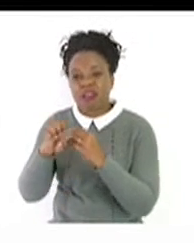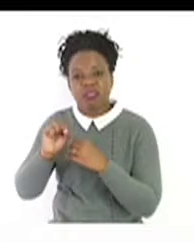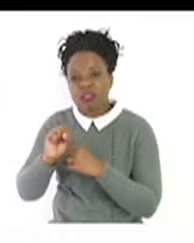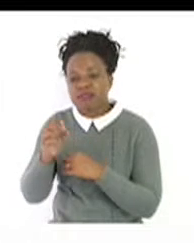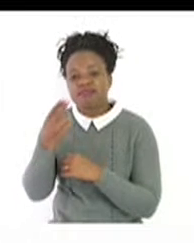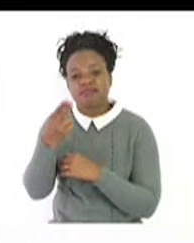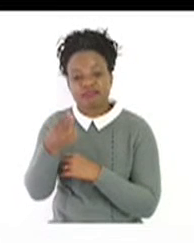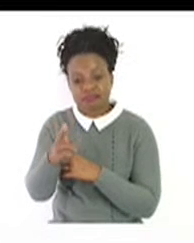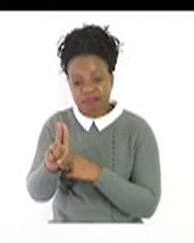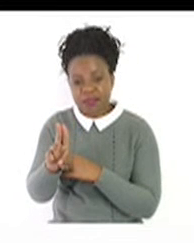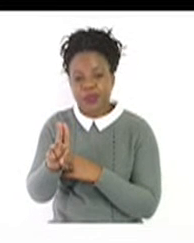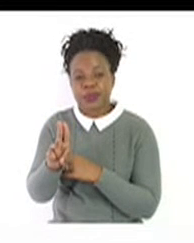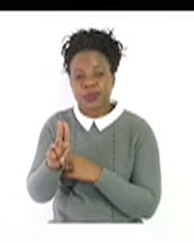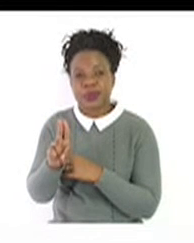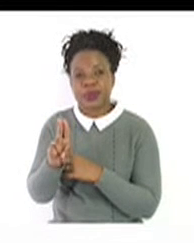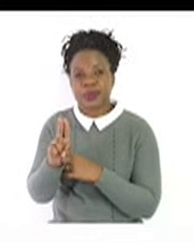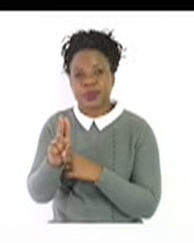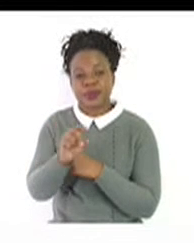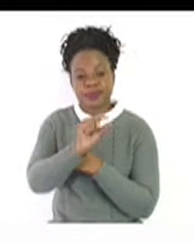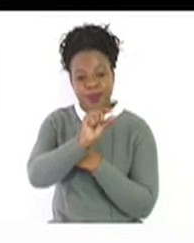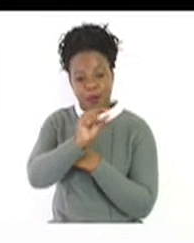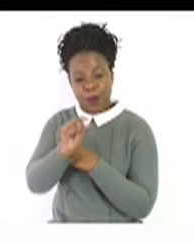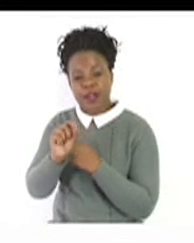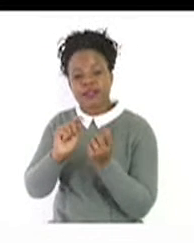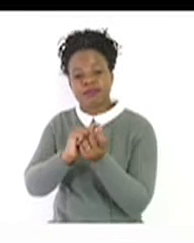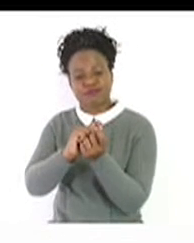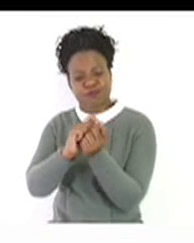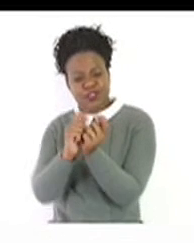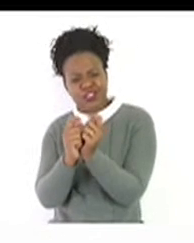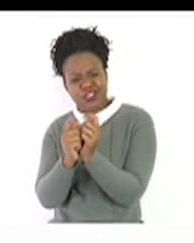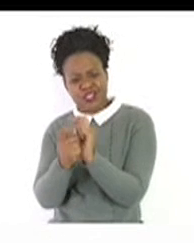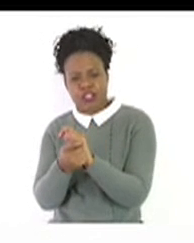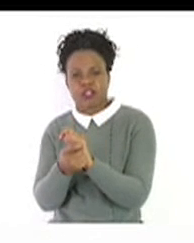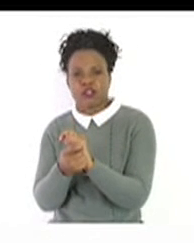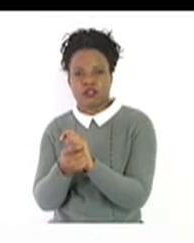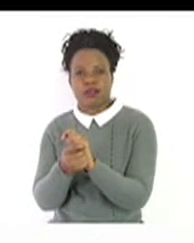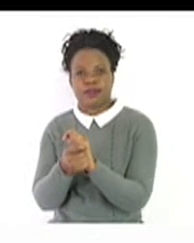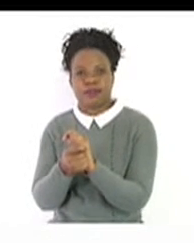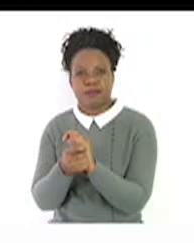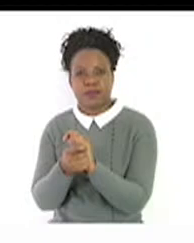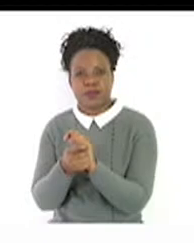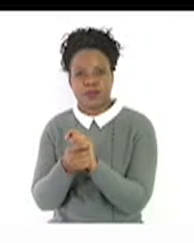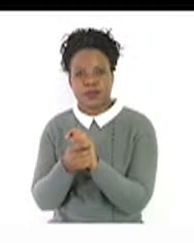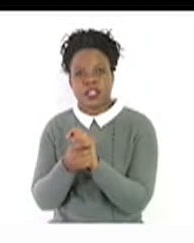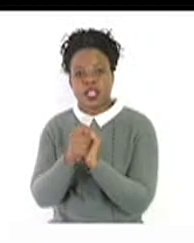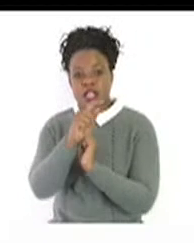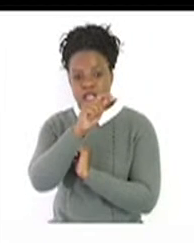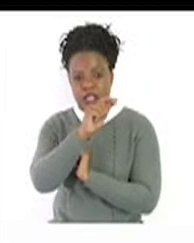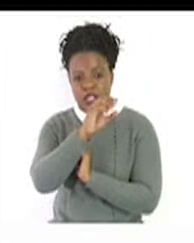The word or the noun changes completely to become teeth.